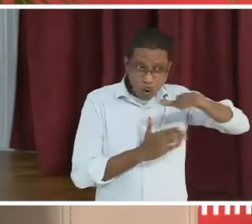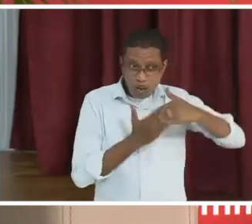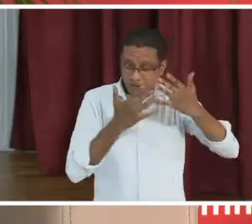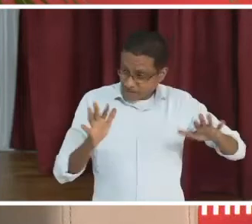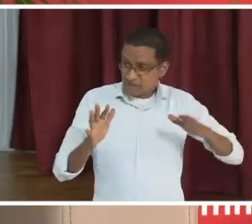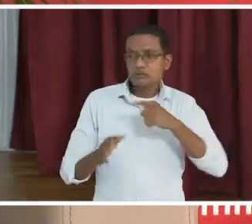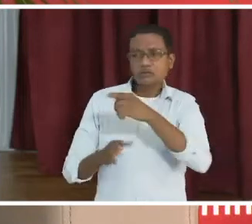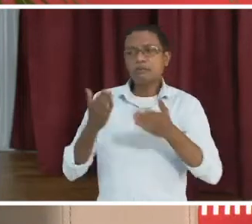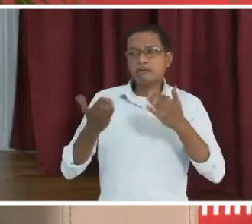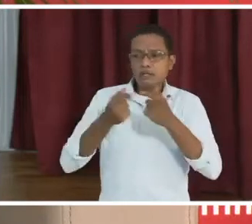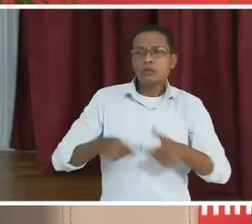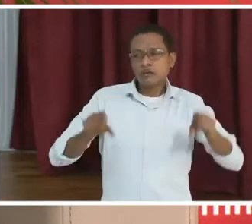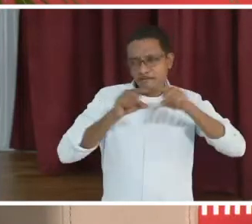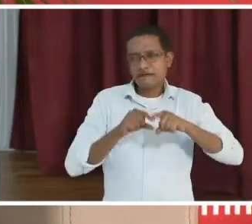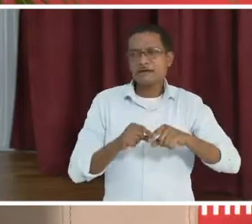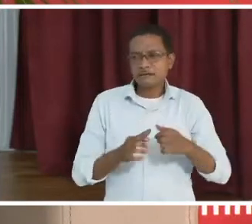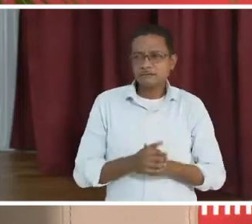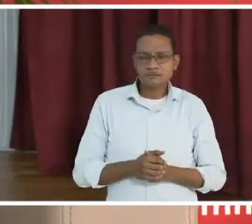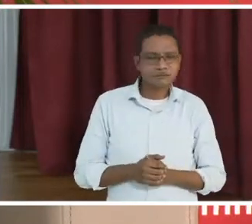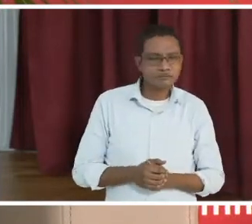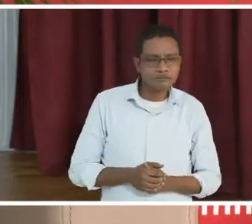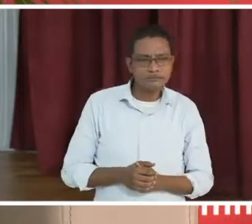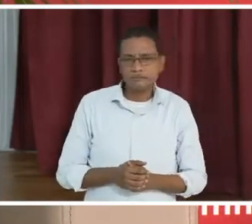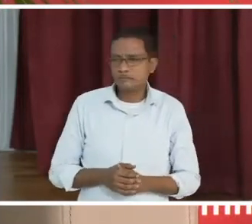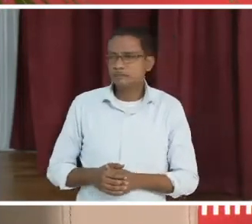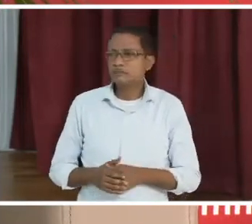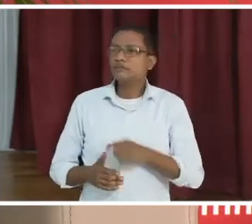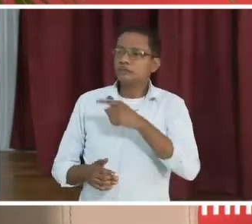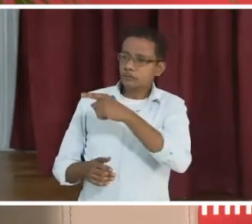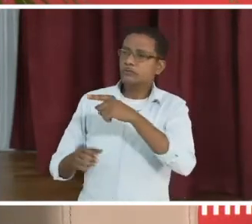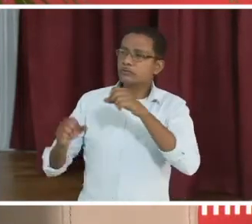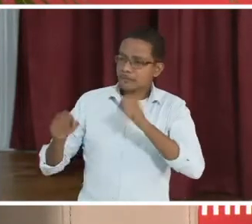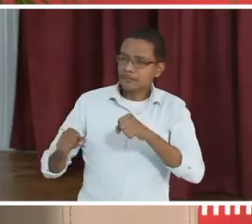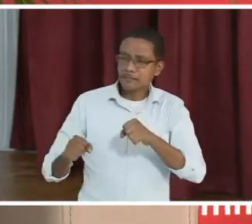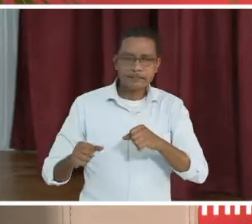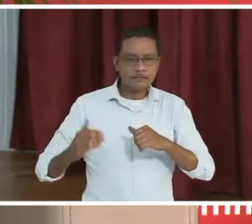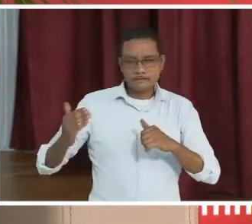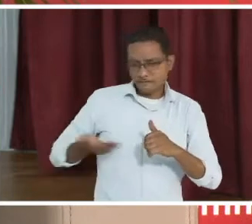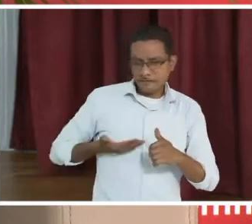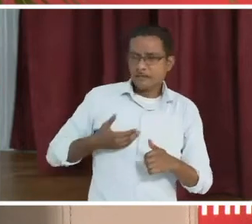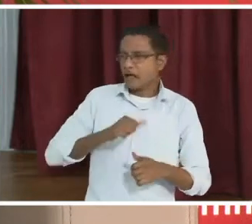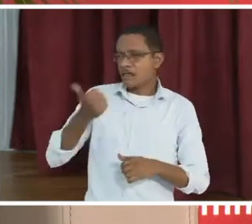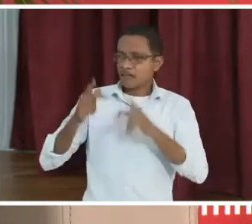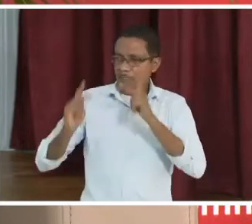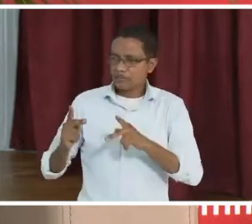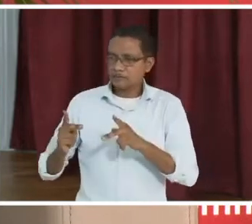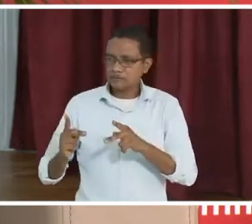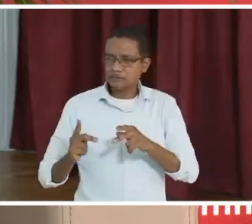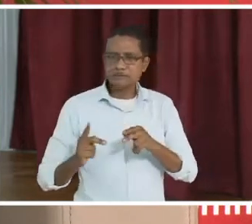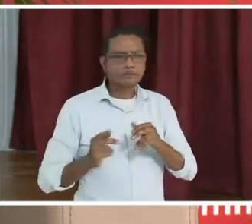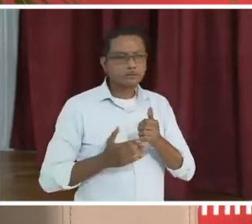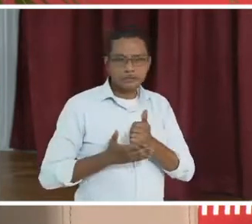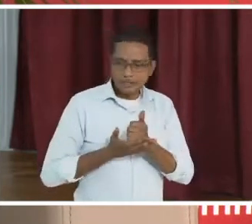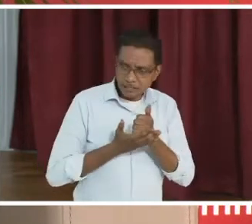X. There's the option of bringing on a joint applicant, you know, somebody that can assist in qualification. So